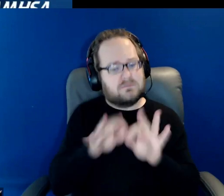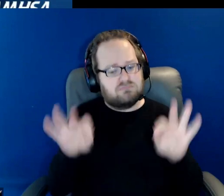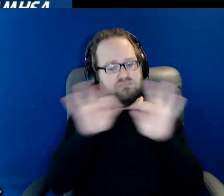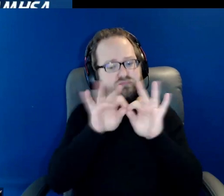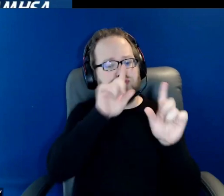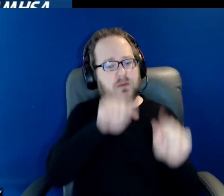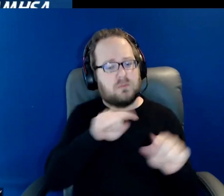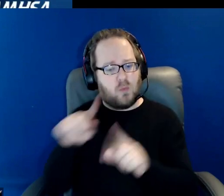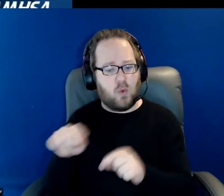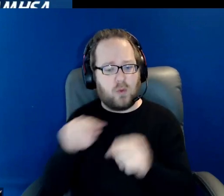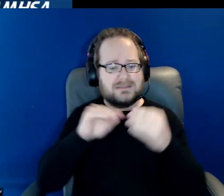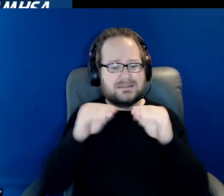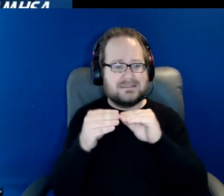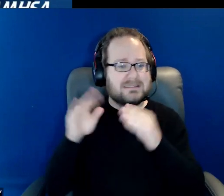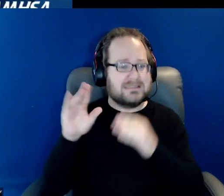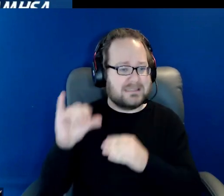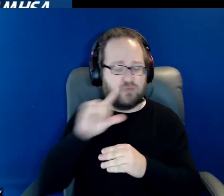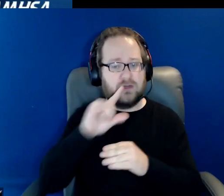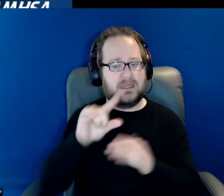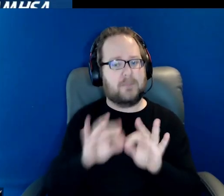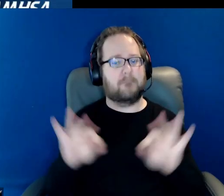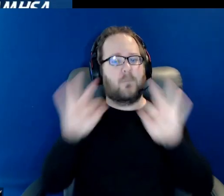people to be aware of.